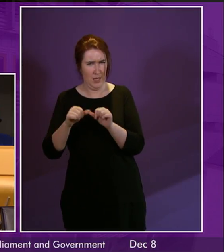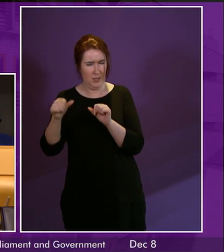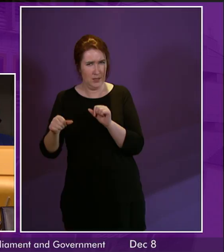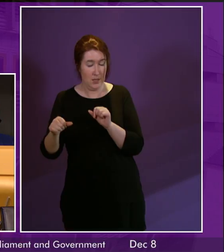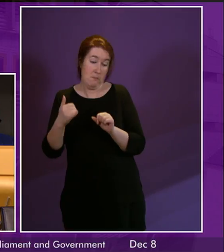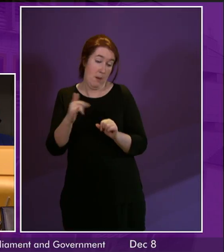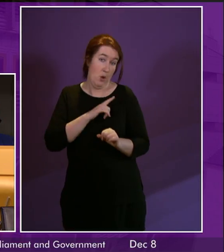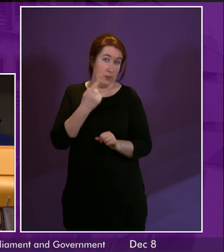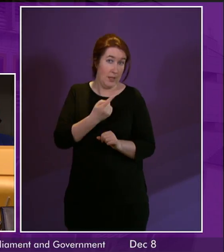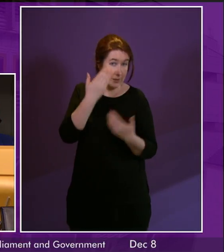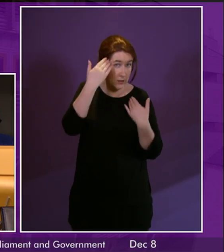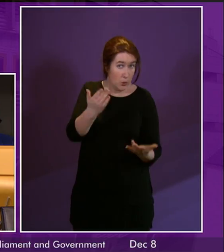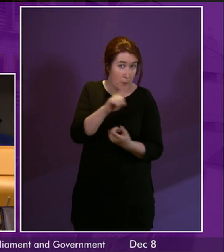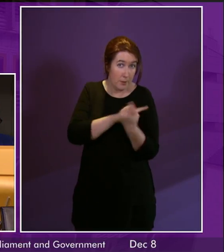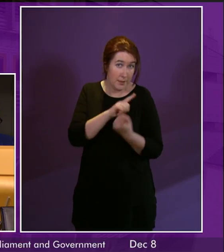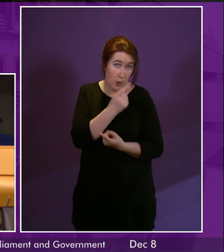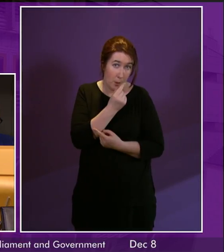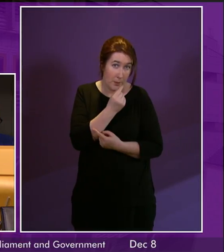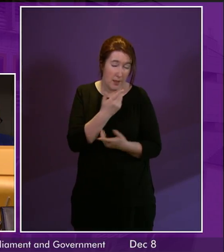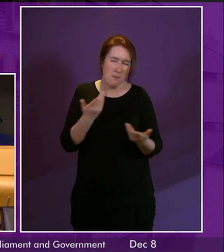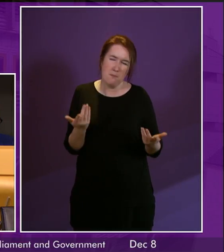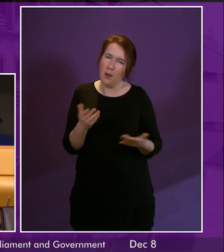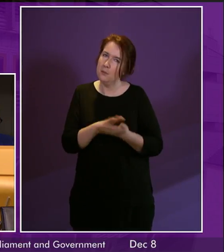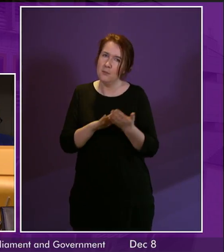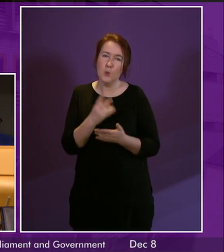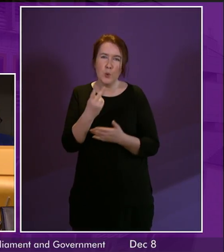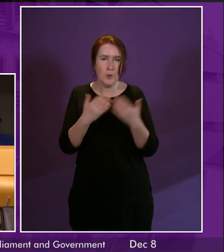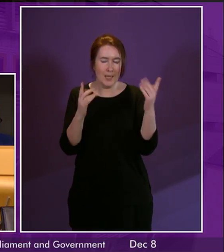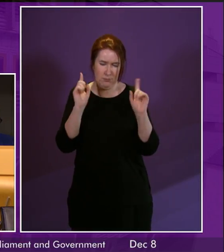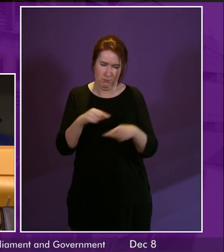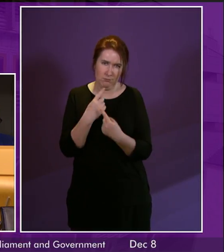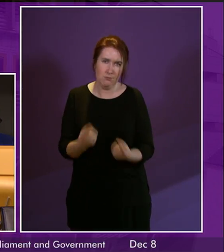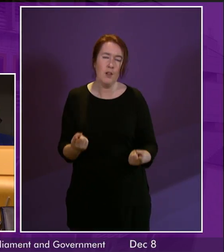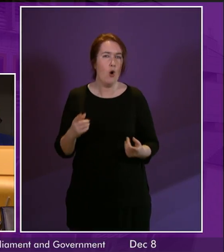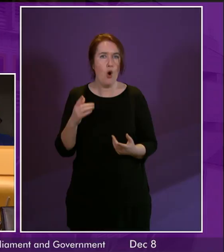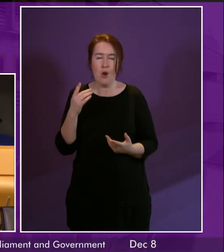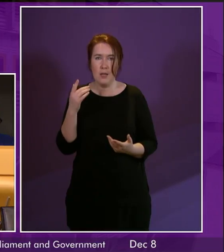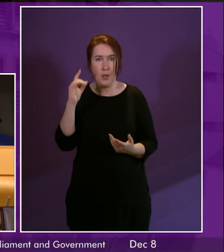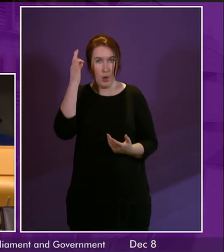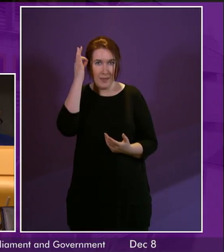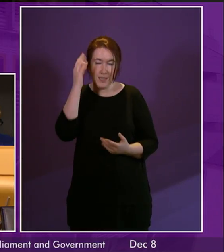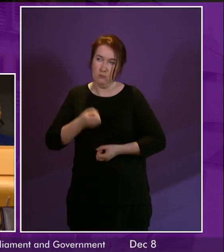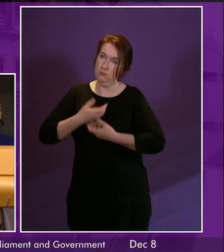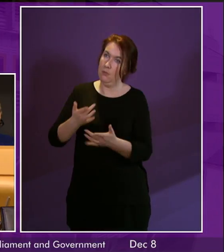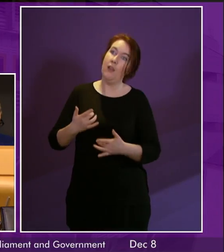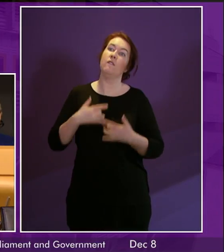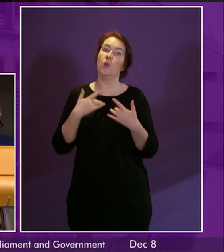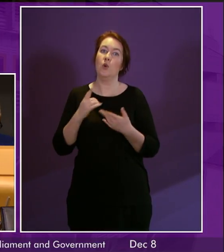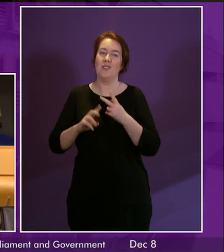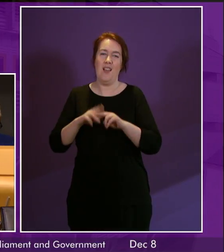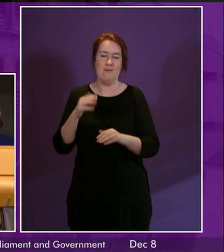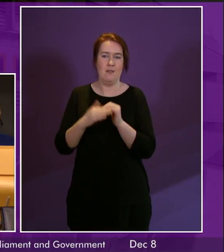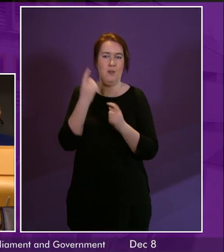he himself did not know about the meeting, but that clearly would not be enough time for a committee to express a view on a subject if it had not